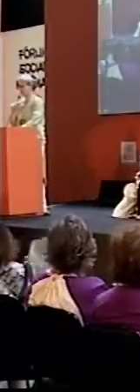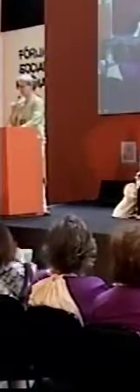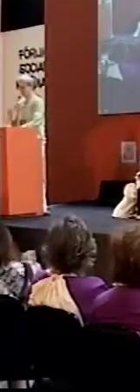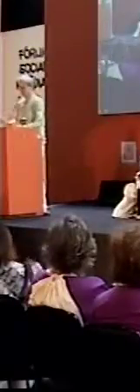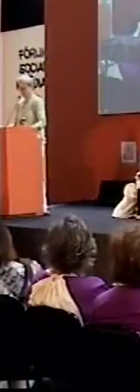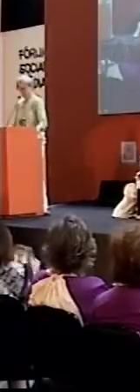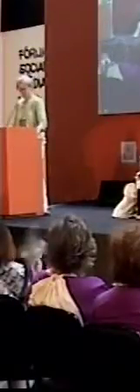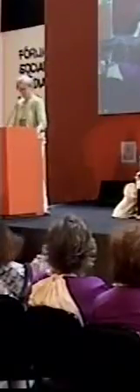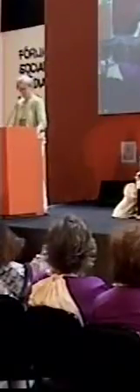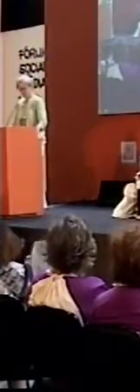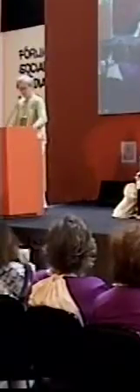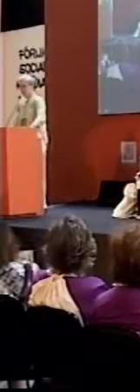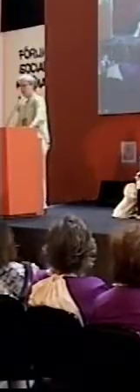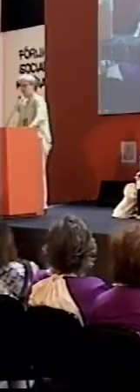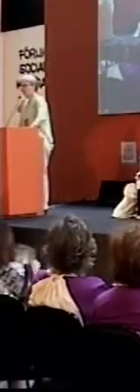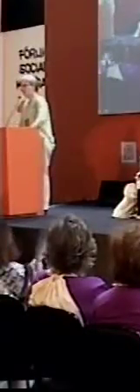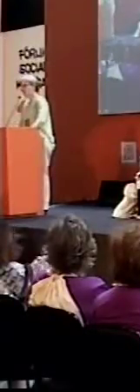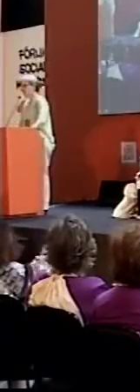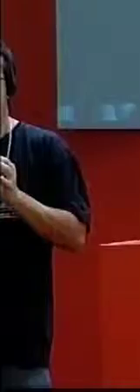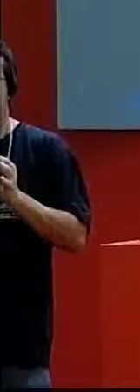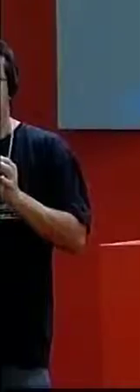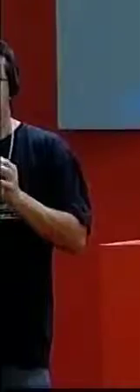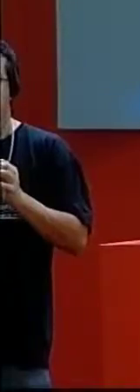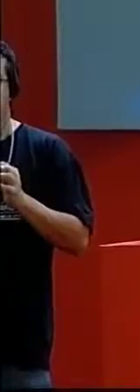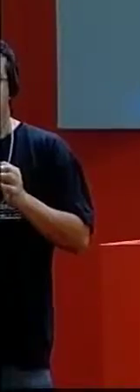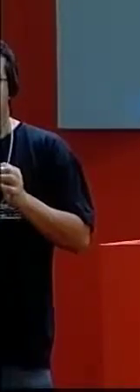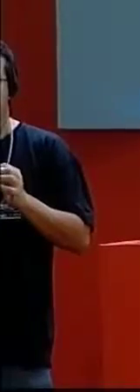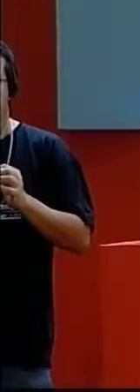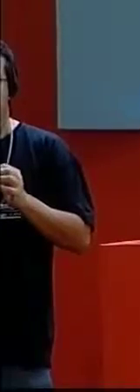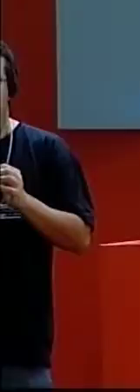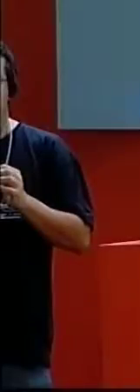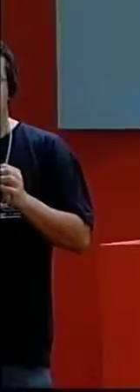sorry. Is that better? Yeah.